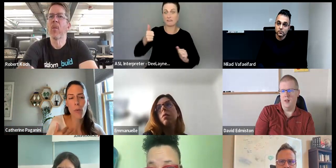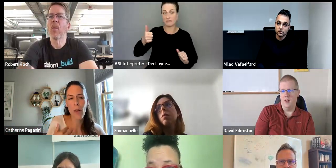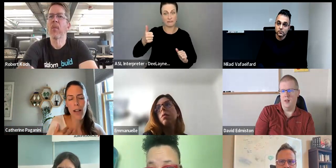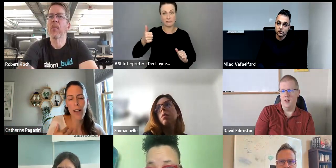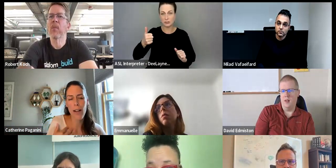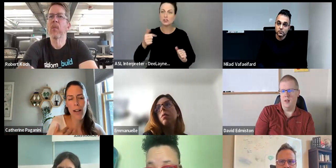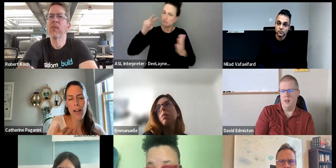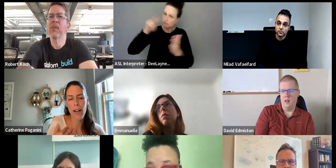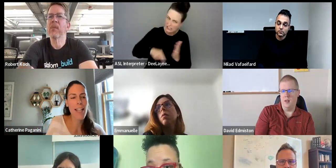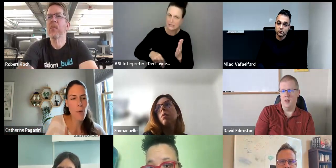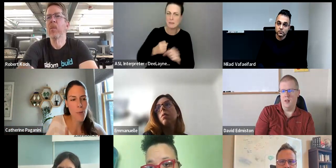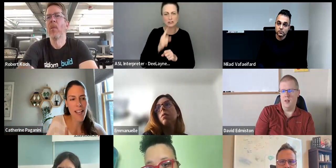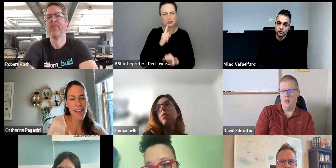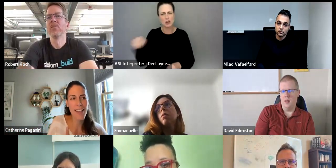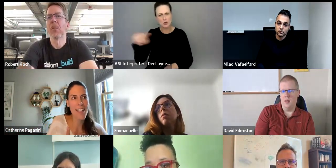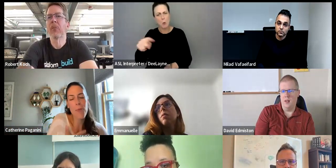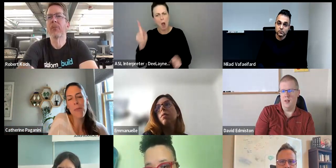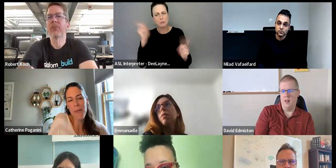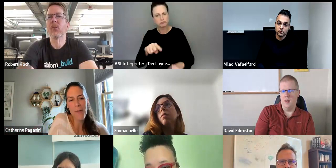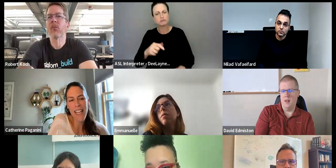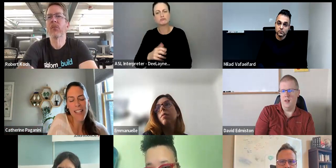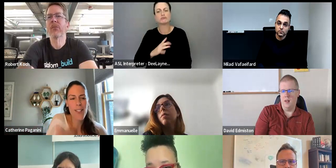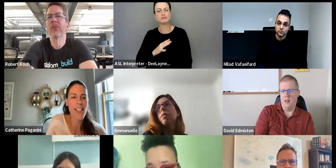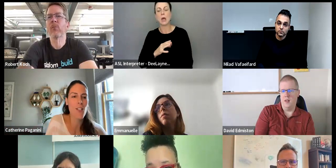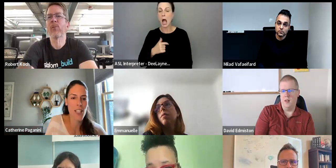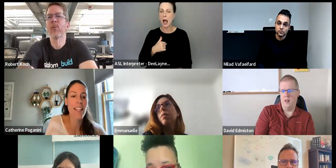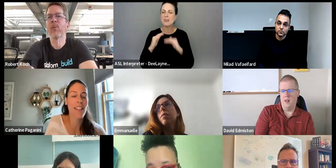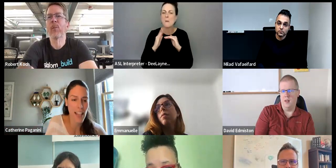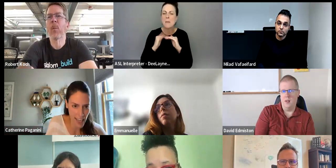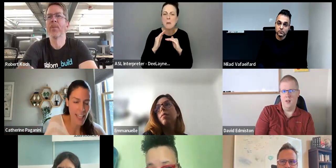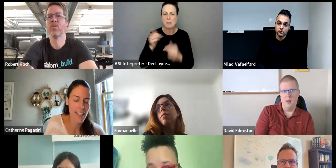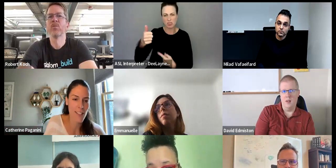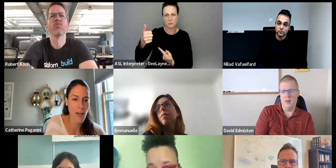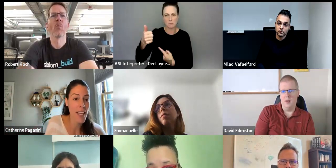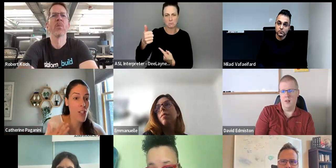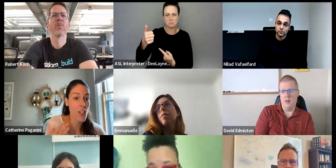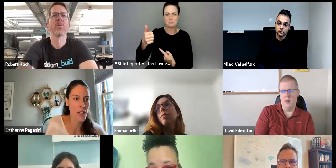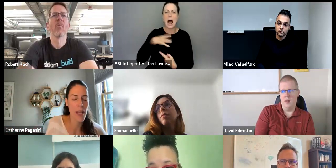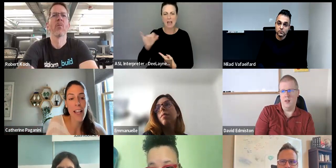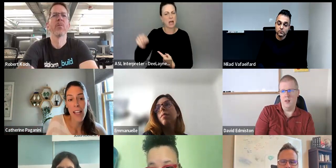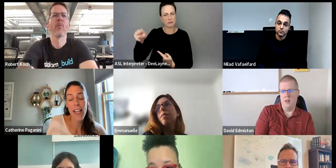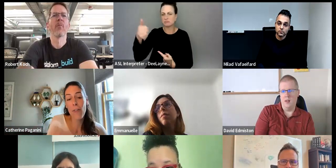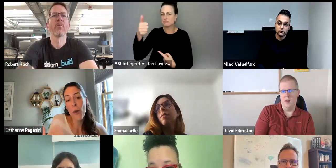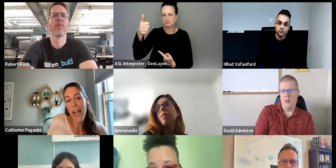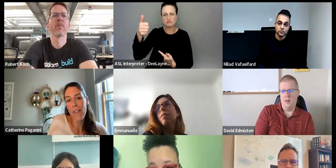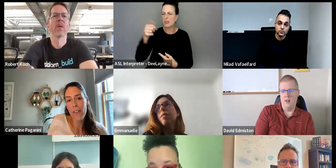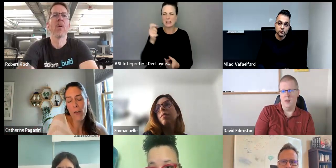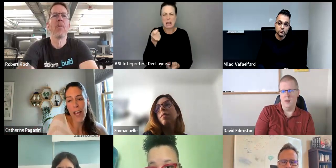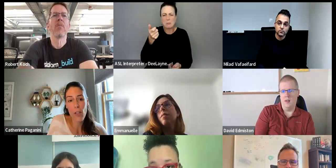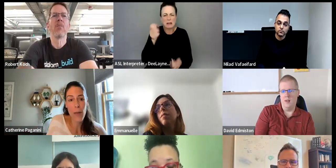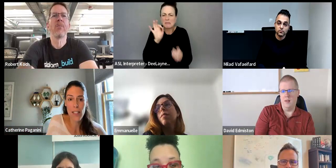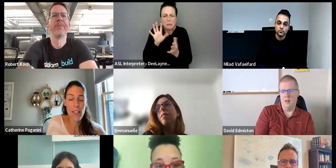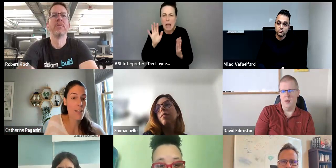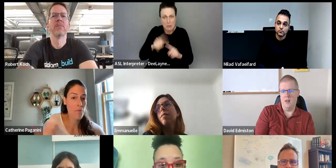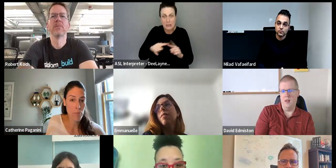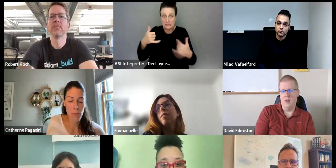But I think I would be like, the minimum that I would like to see is just like, I like this, right? Like some feedback. And